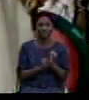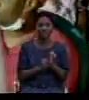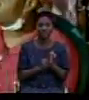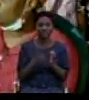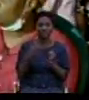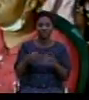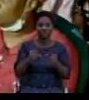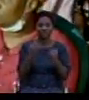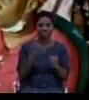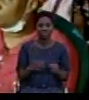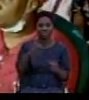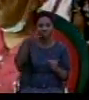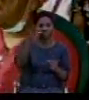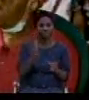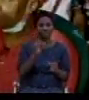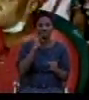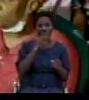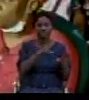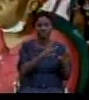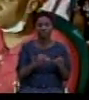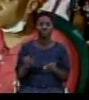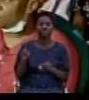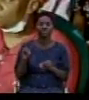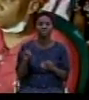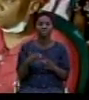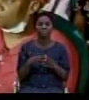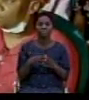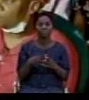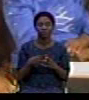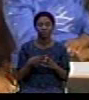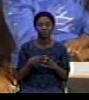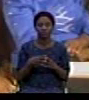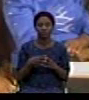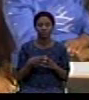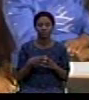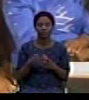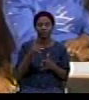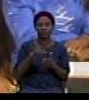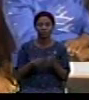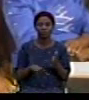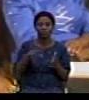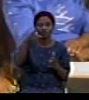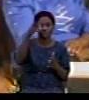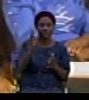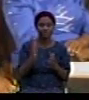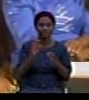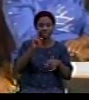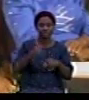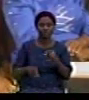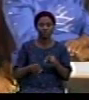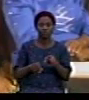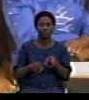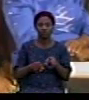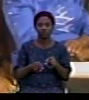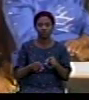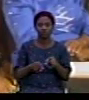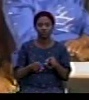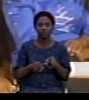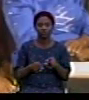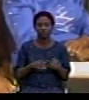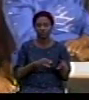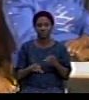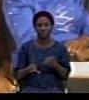what God cannot do is not existing and will not exist. This is coming from Brother